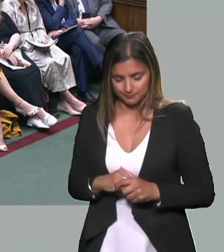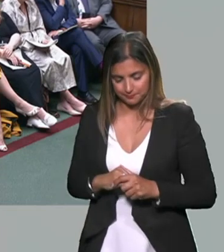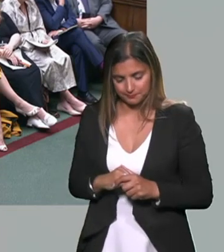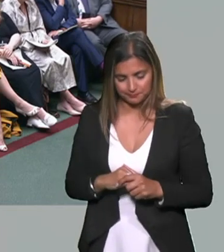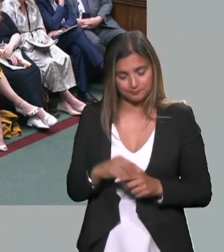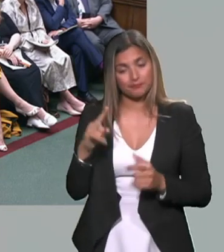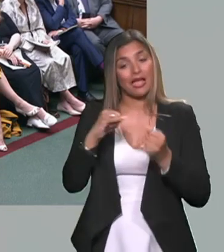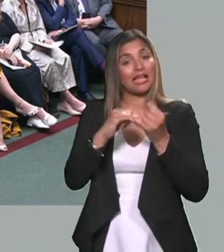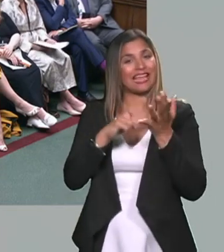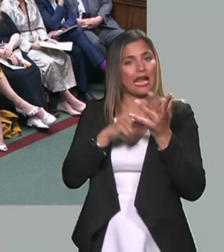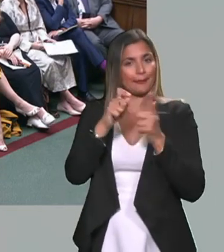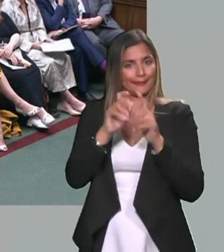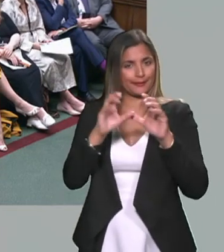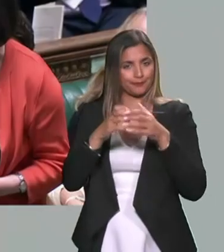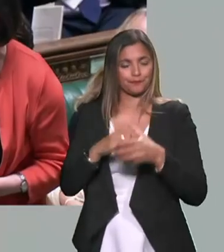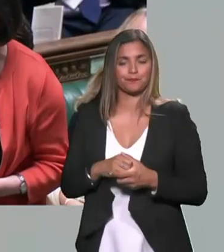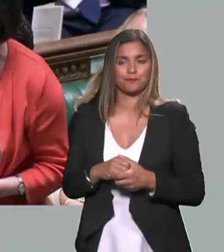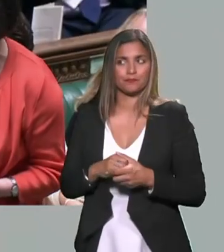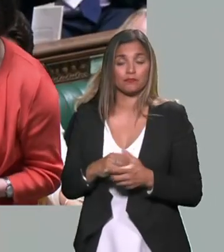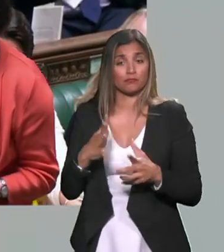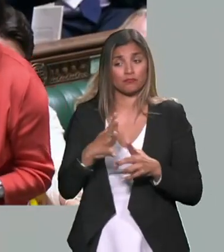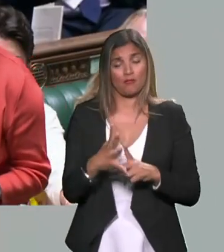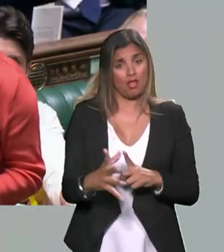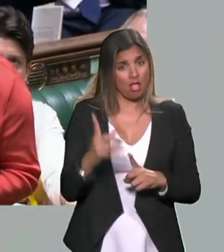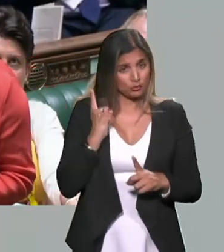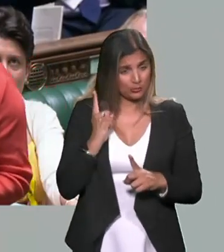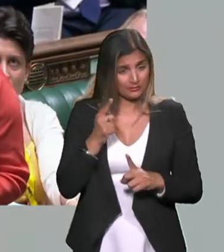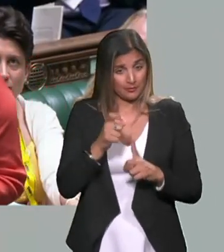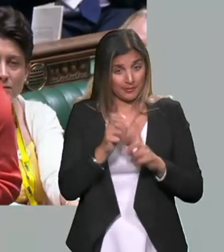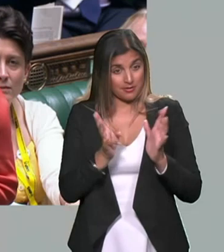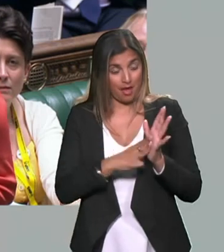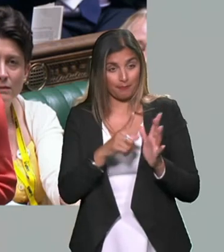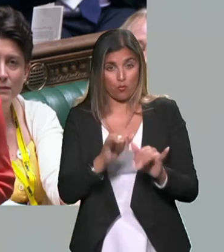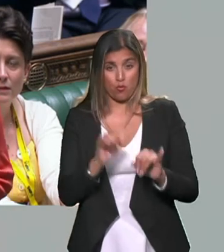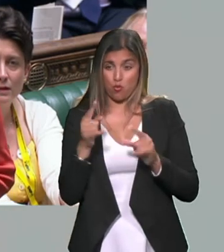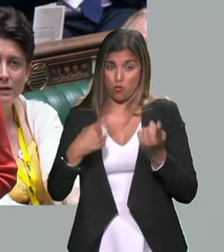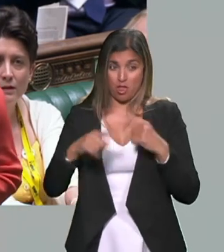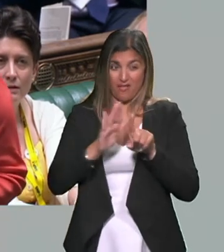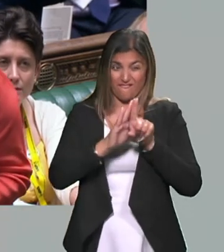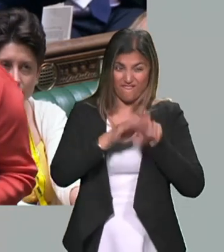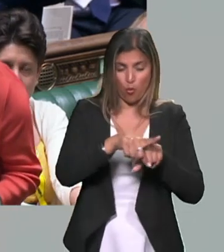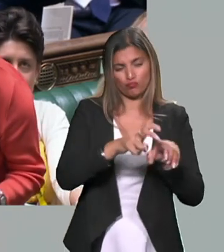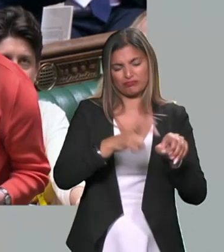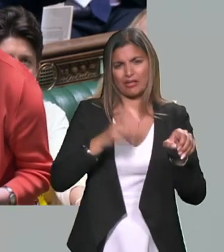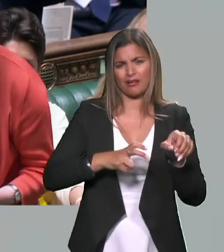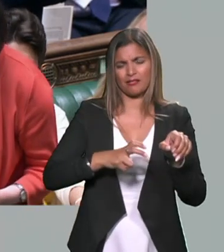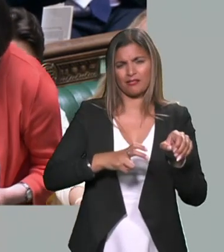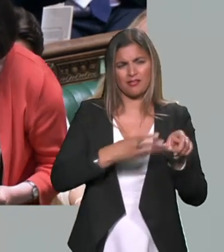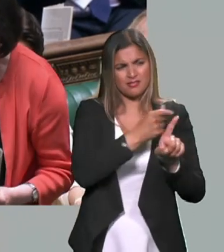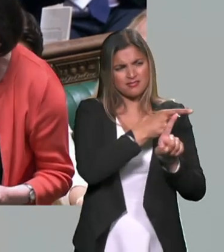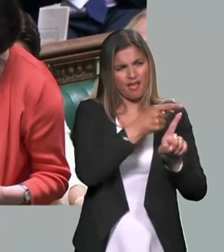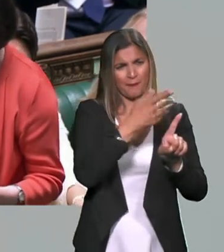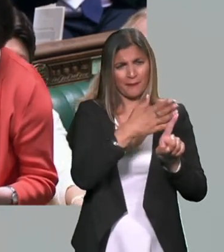was forced to announce his intention to resign after ministers who supported him only days earlier changed their minds. Of